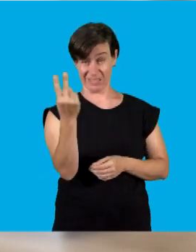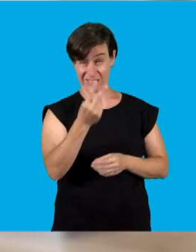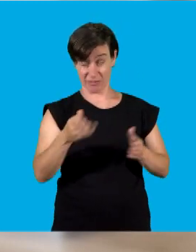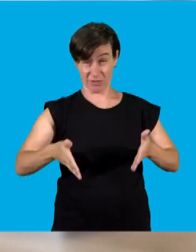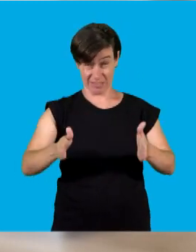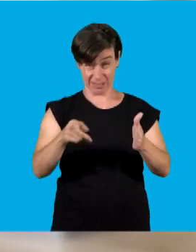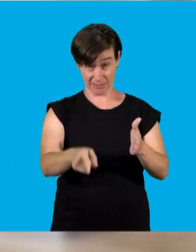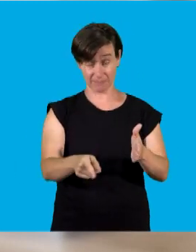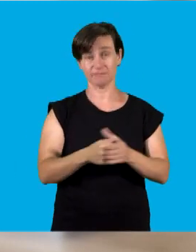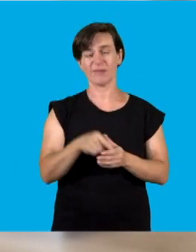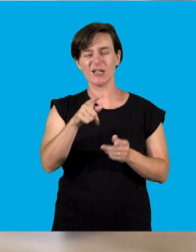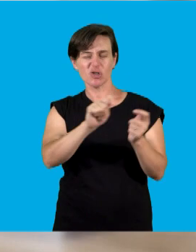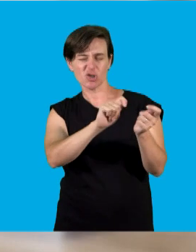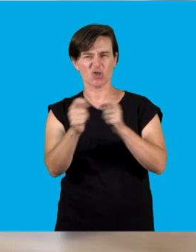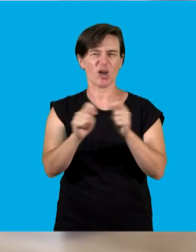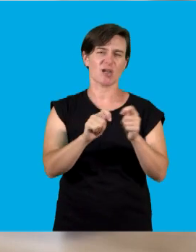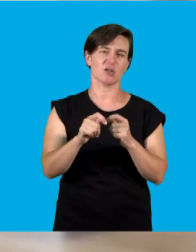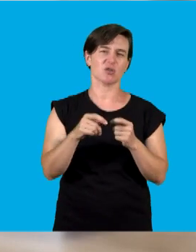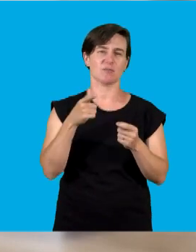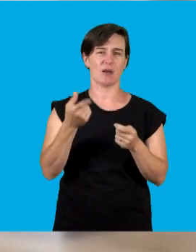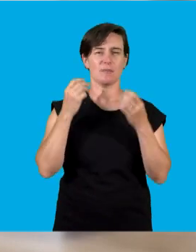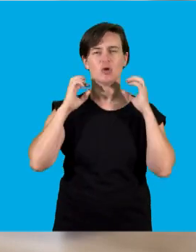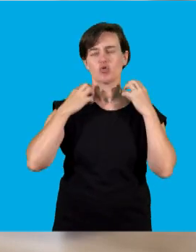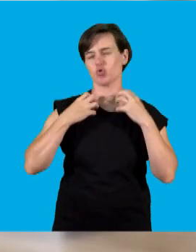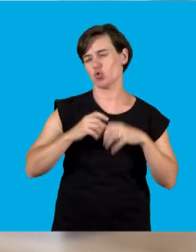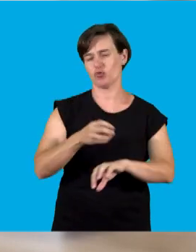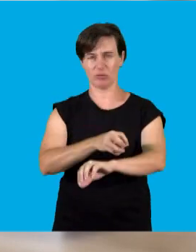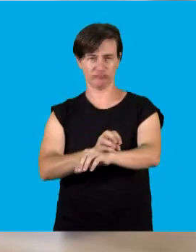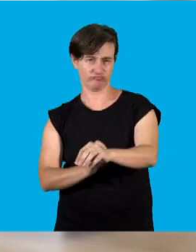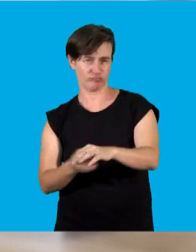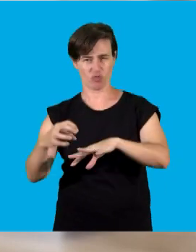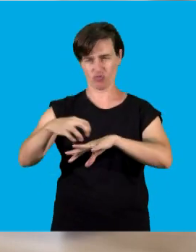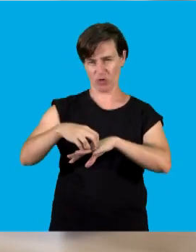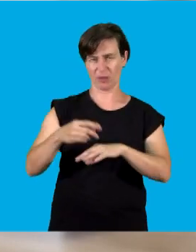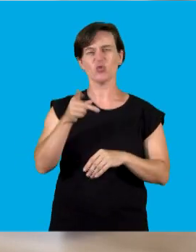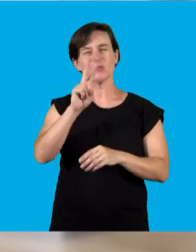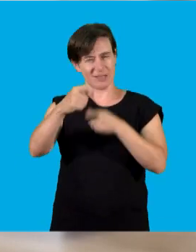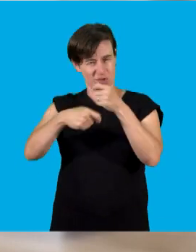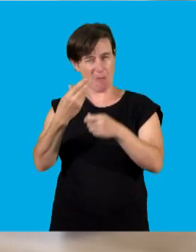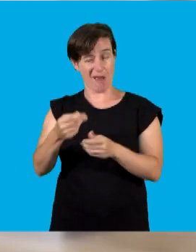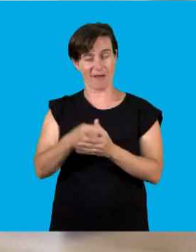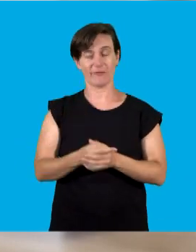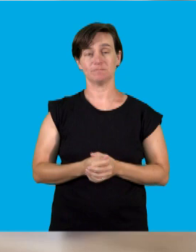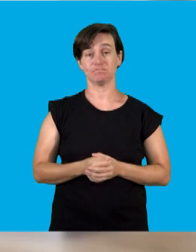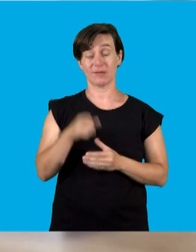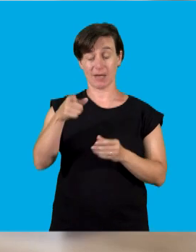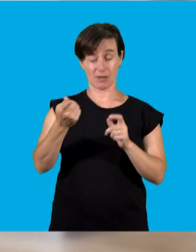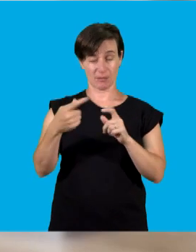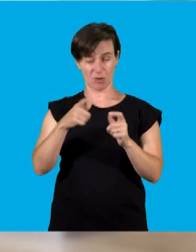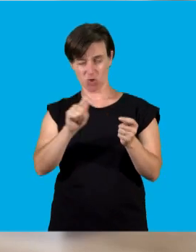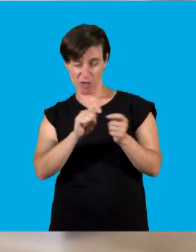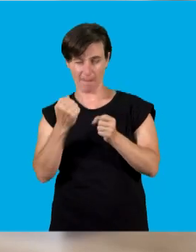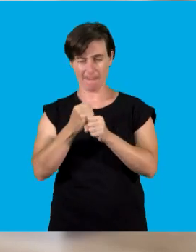to change that particular gold into a jewelry that you usually see in stores. And after changing that particular gold